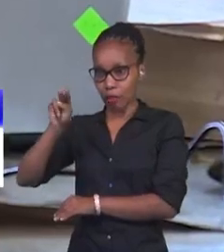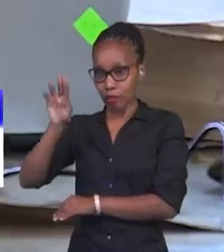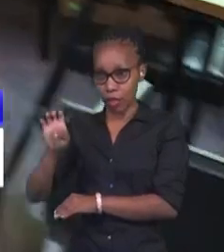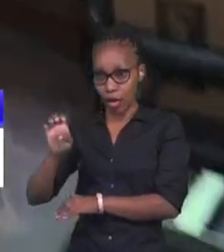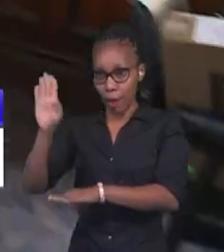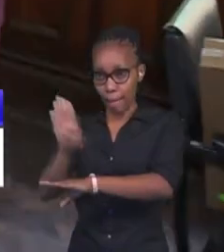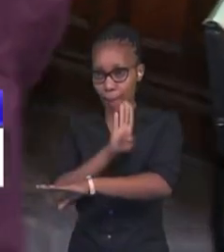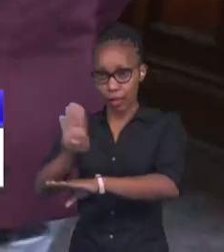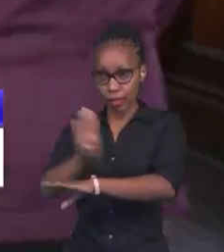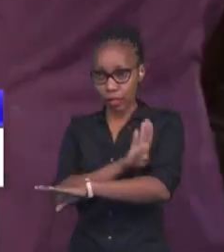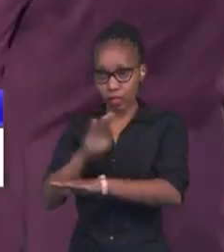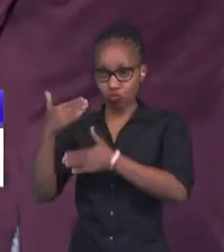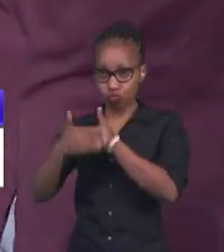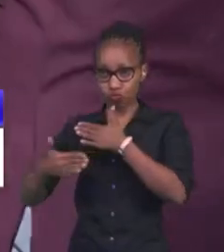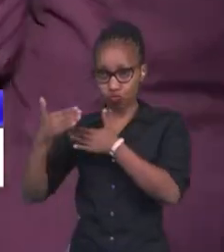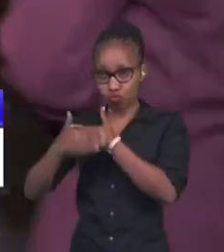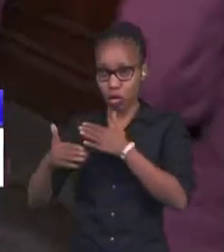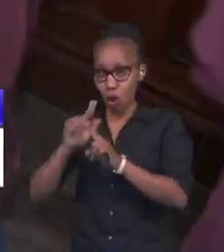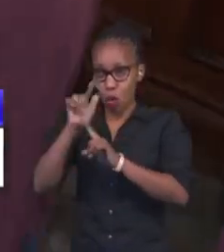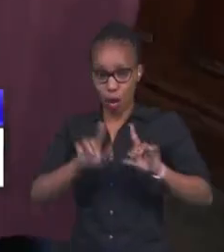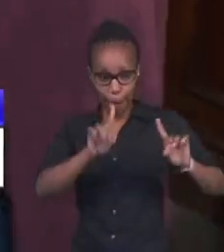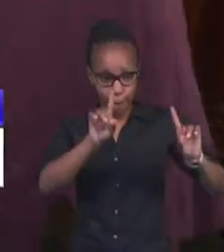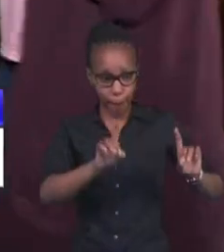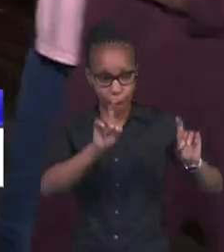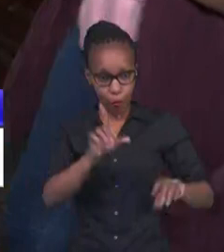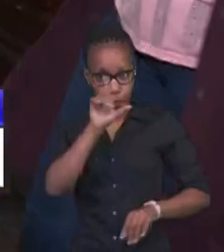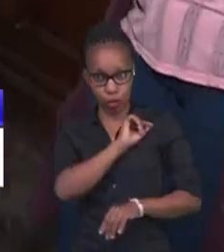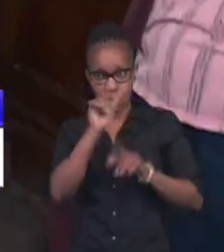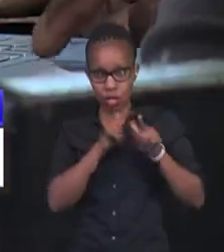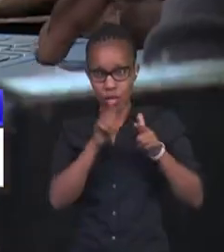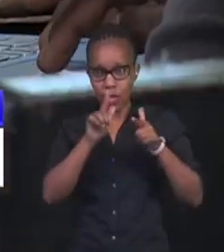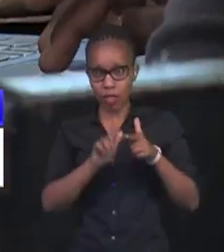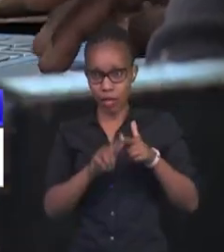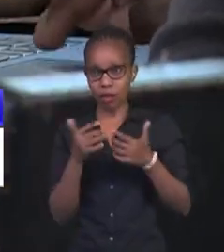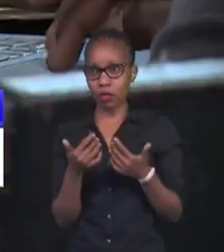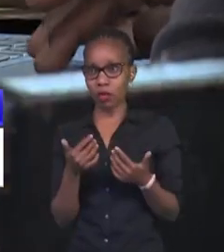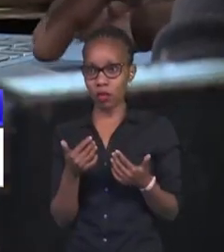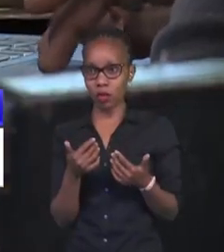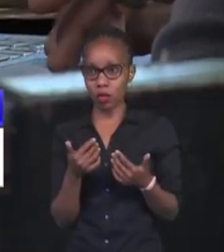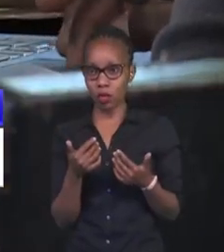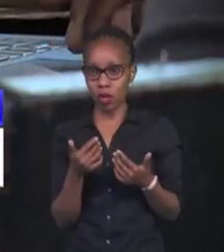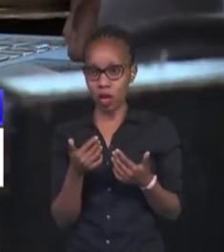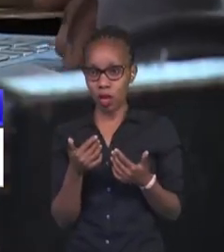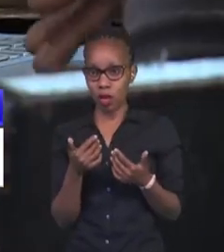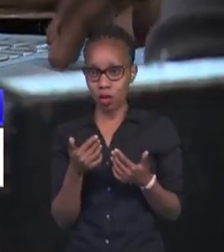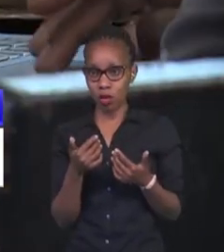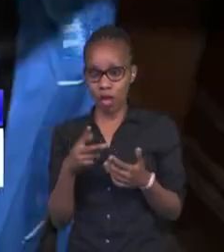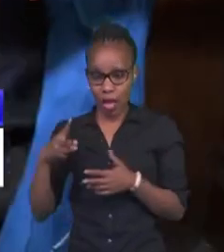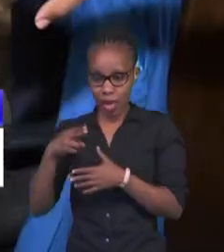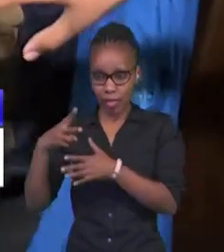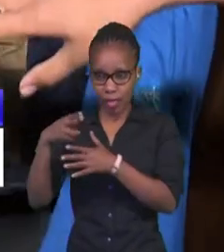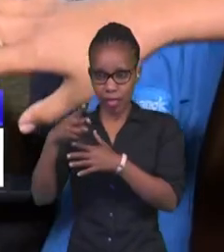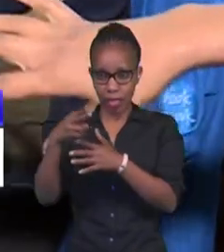computers. After you take an image, you need to color correct it somewhat, crop it a bit. That's what she's